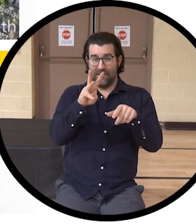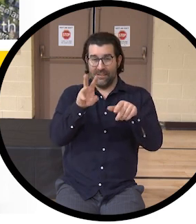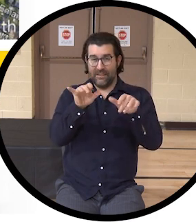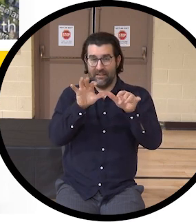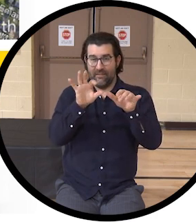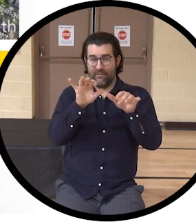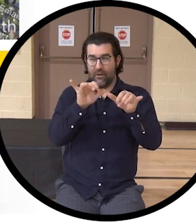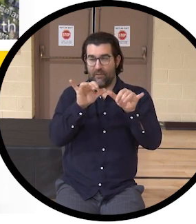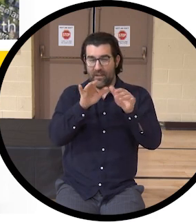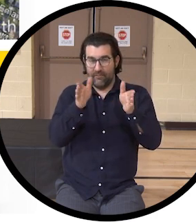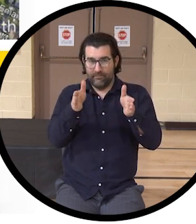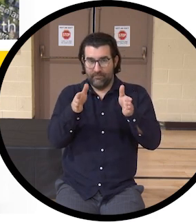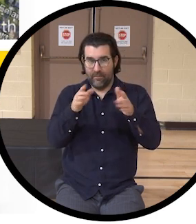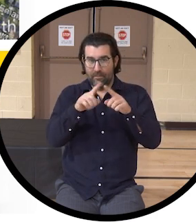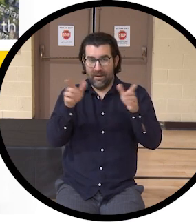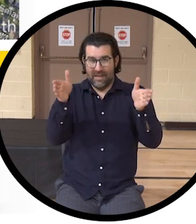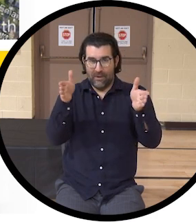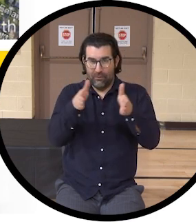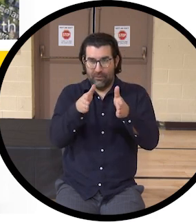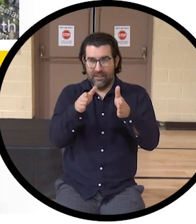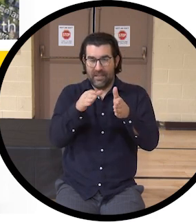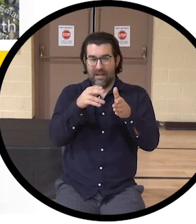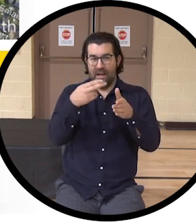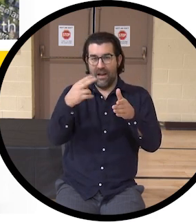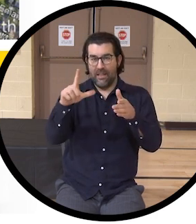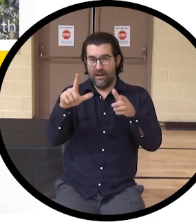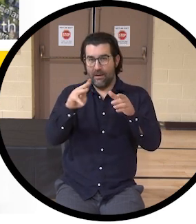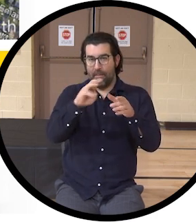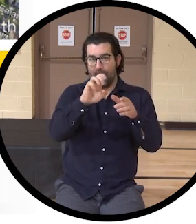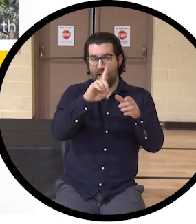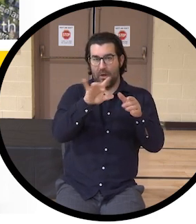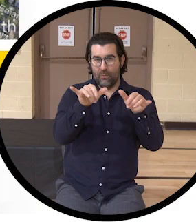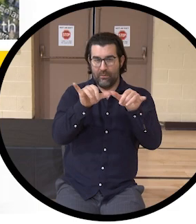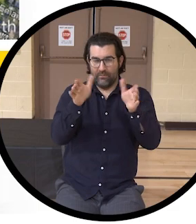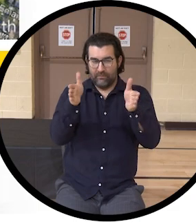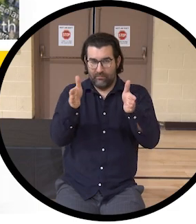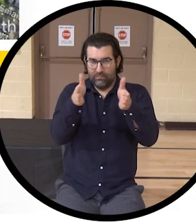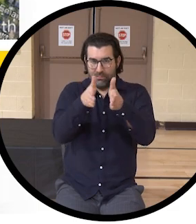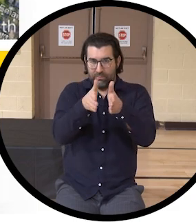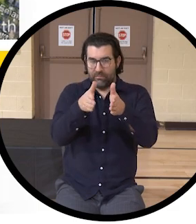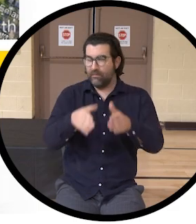feet between Highland and Meadow on the project scope.